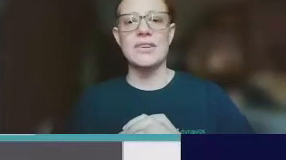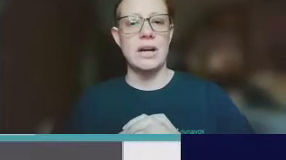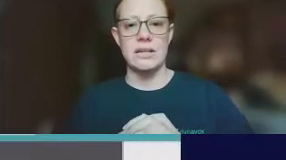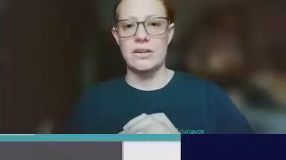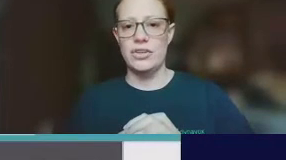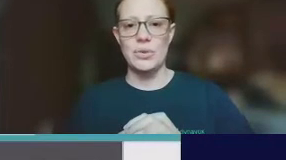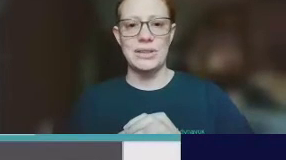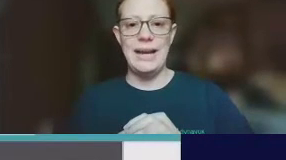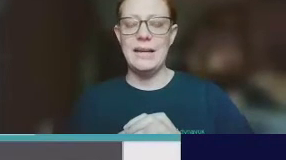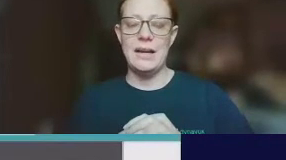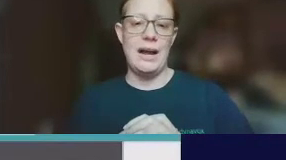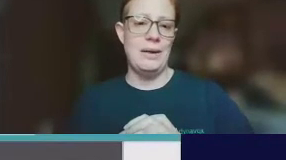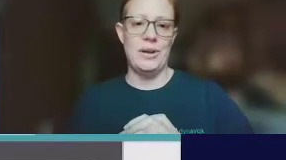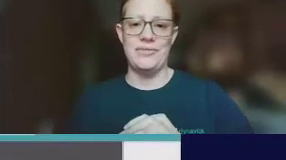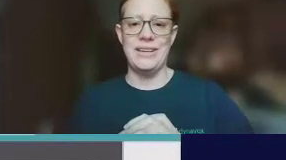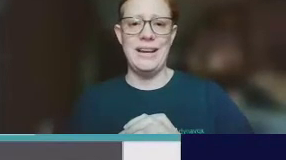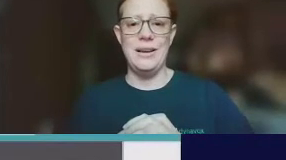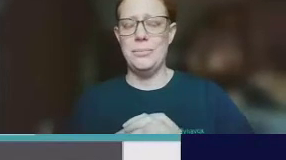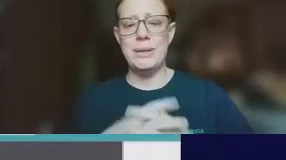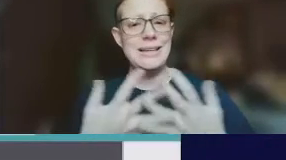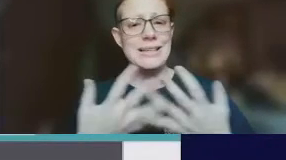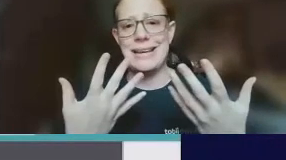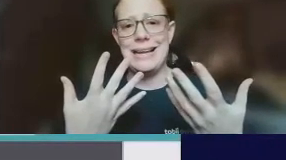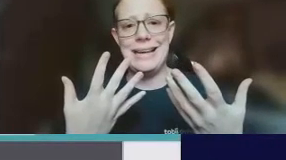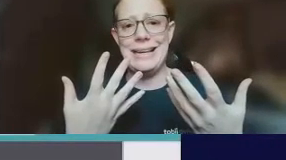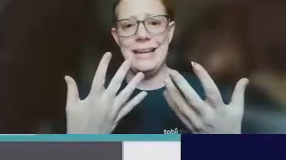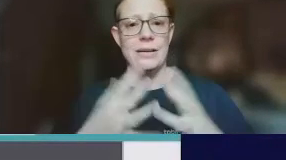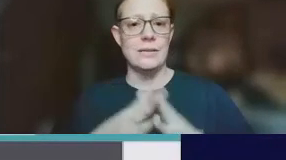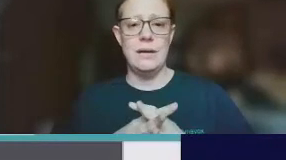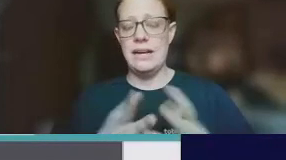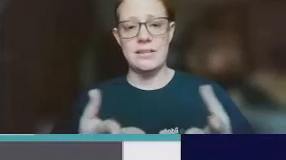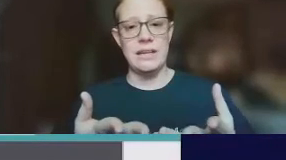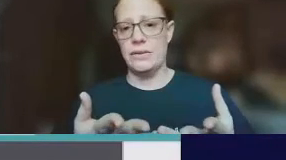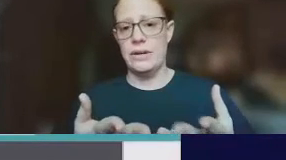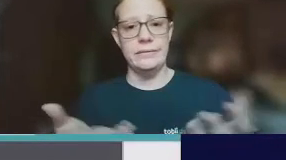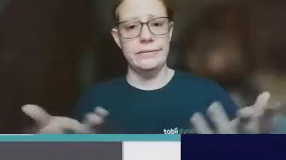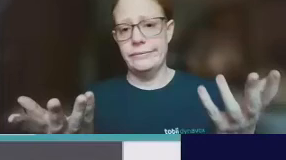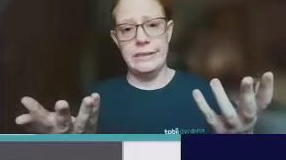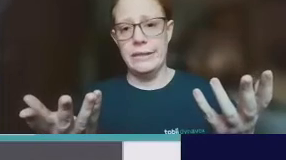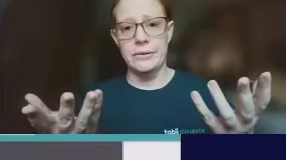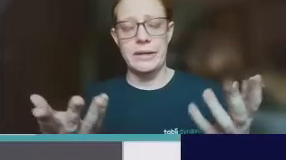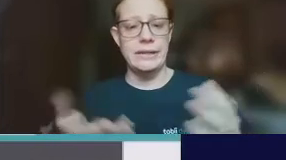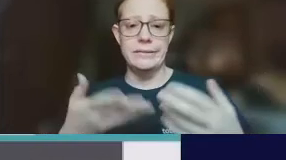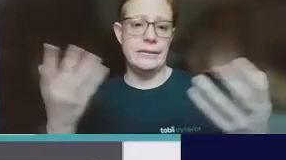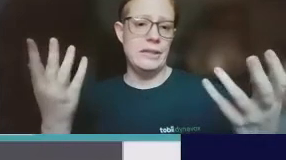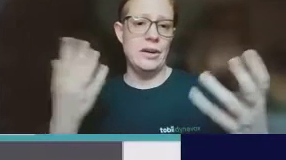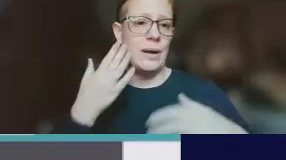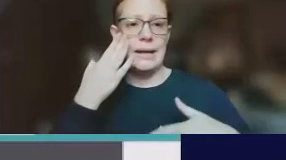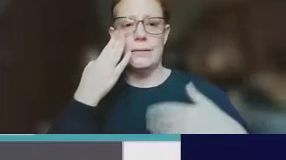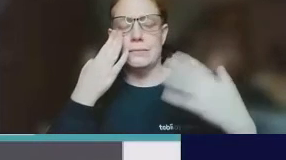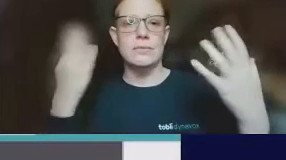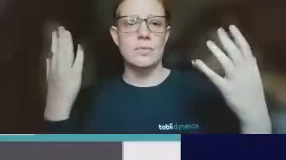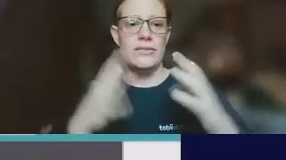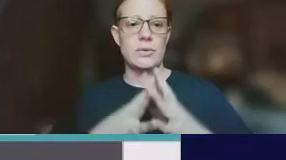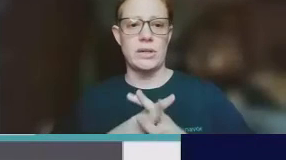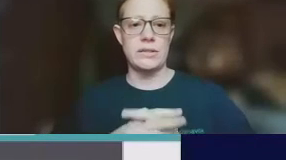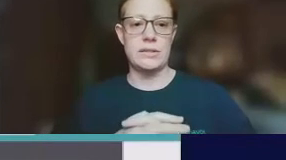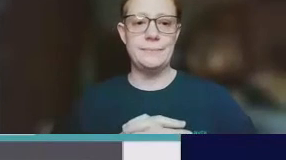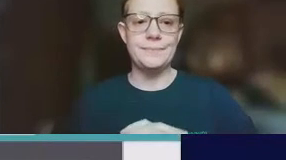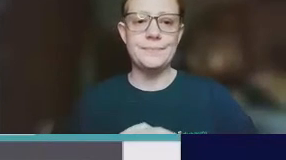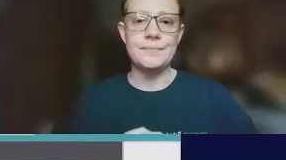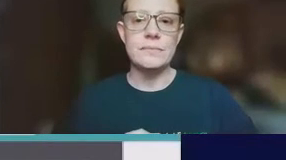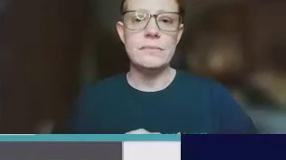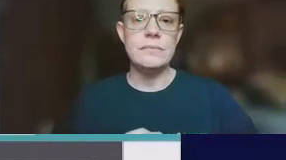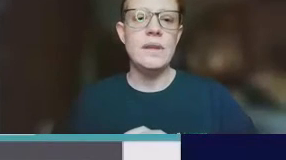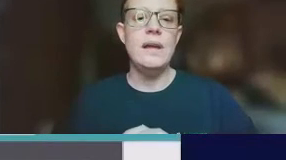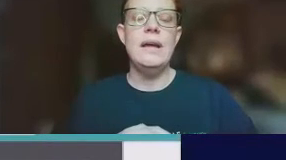whatever color you would like. I went for yellow because I like yellow. I also like green. We can go green. We can go red. Whatever works.